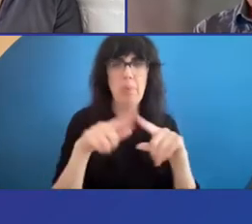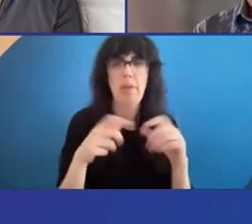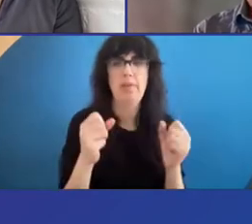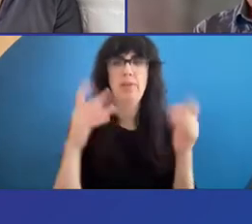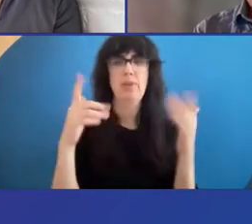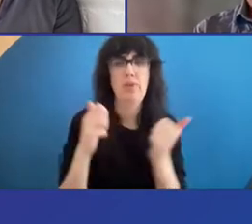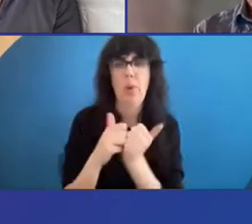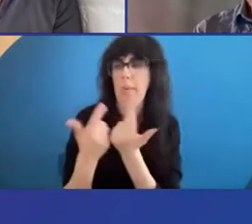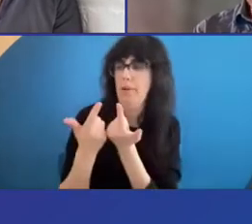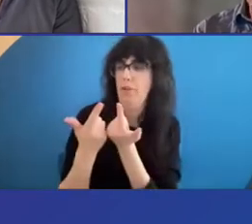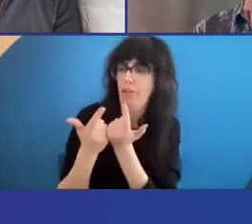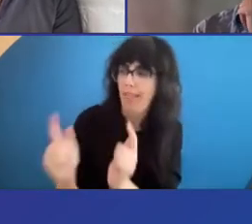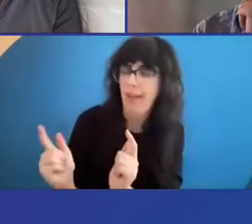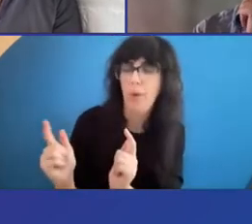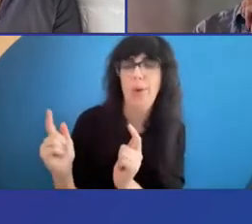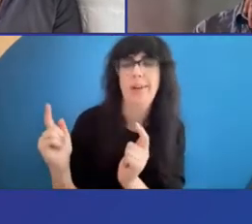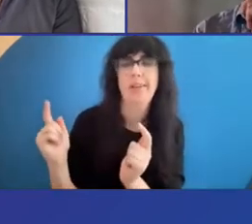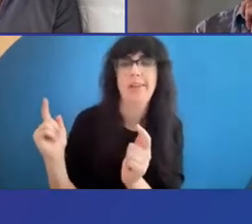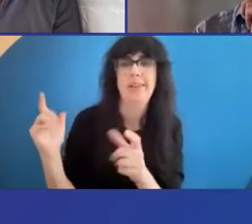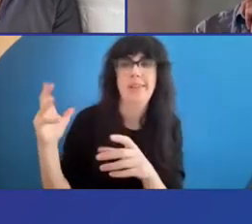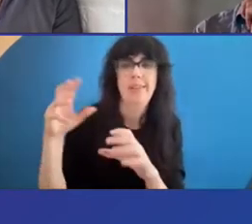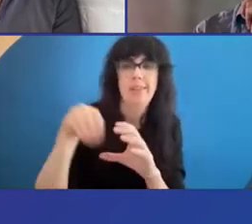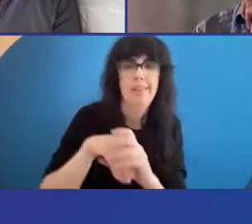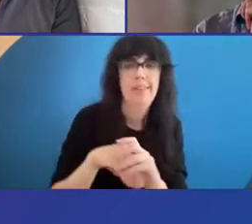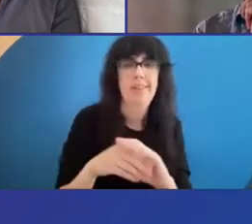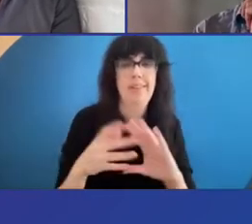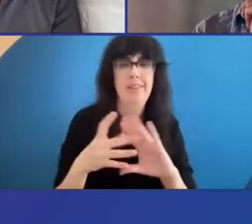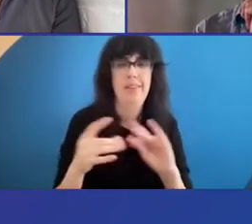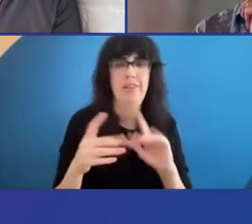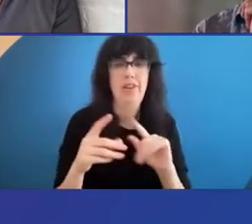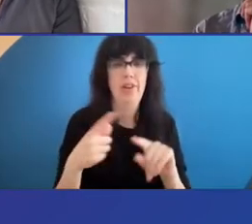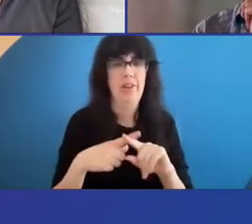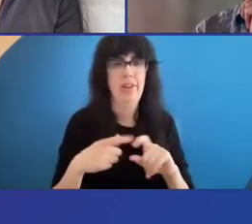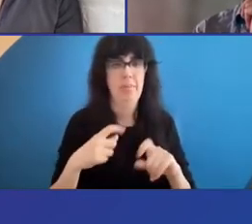and context of the body.